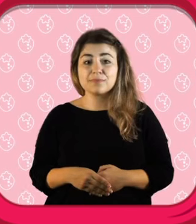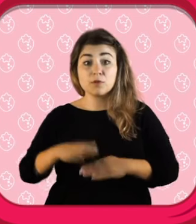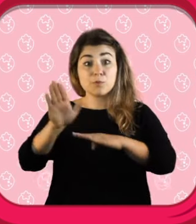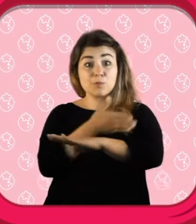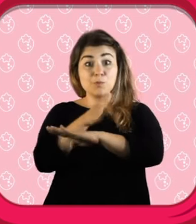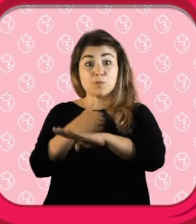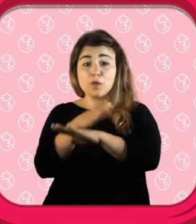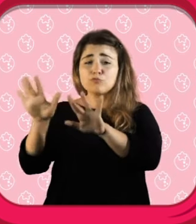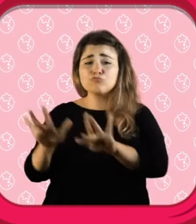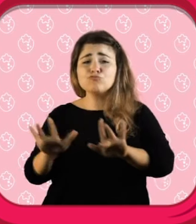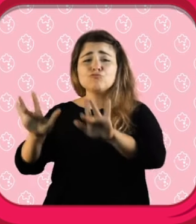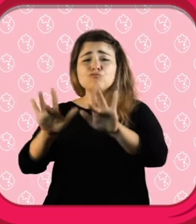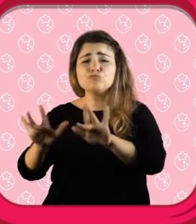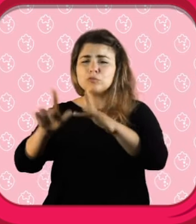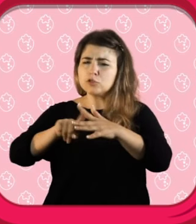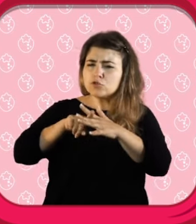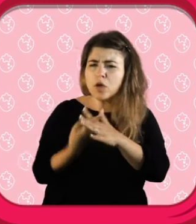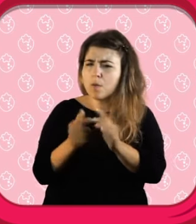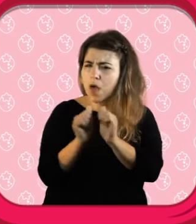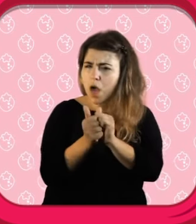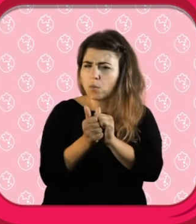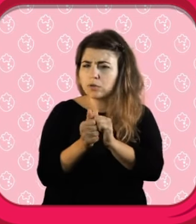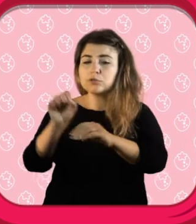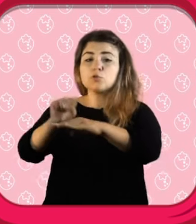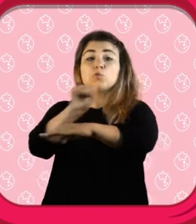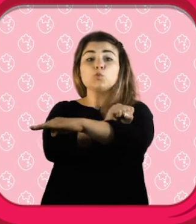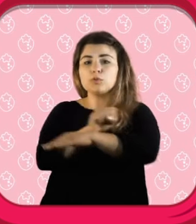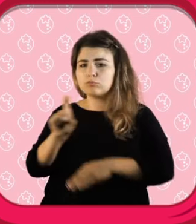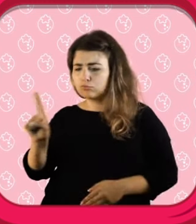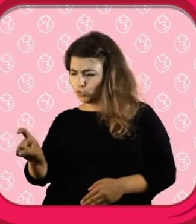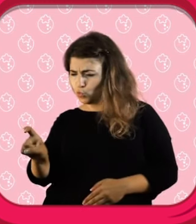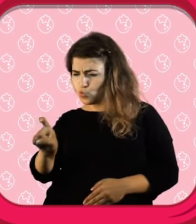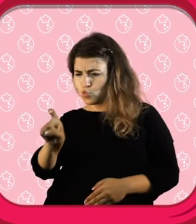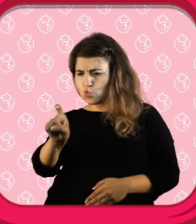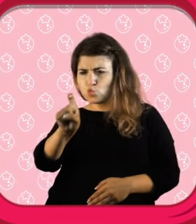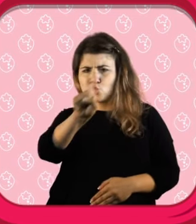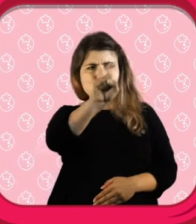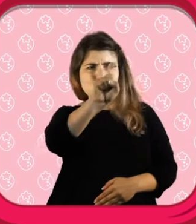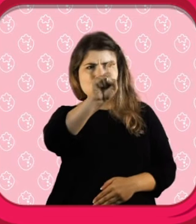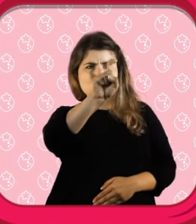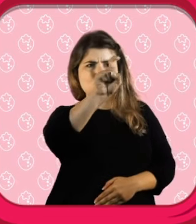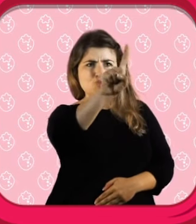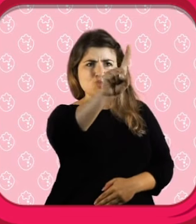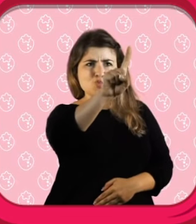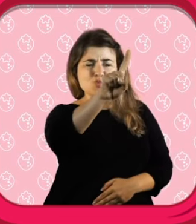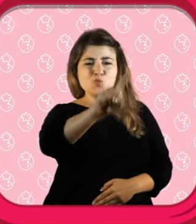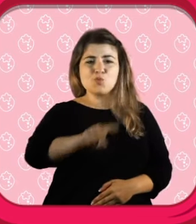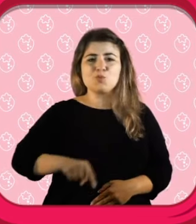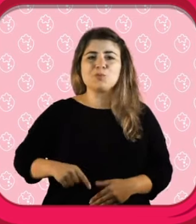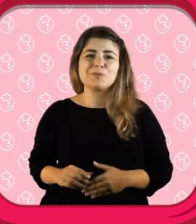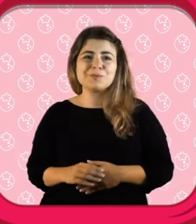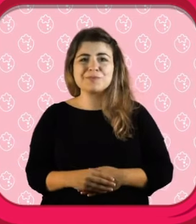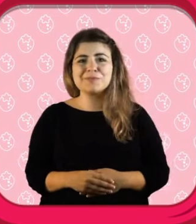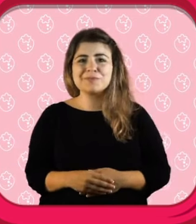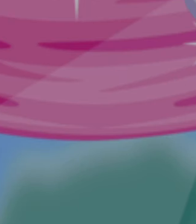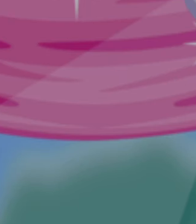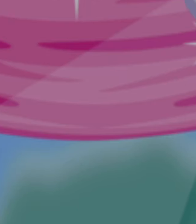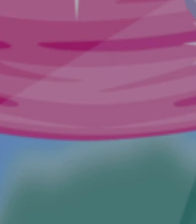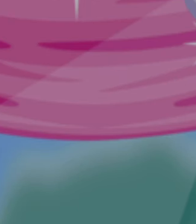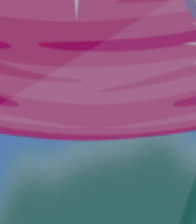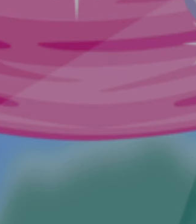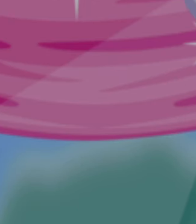Drag an instrument onto the stage to start playing it. Remember what I wished for? Just tap to select it.